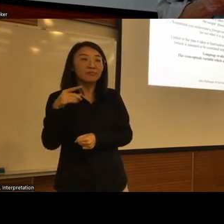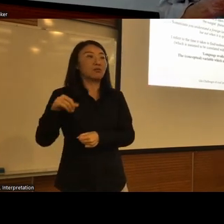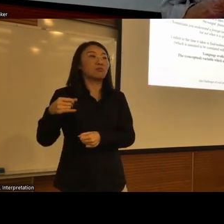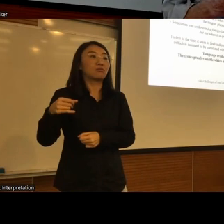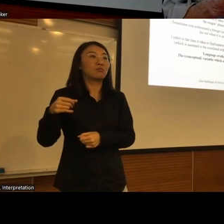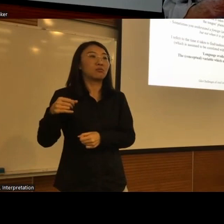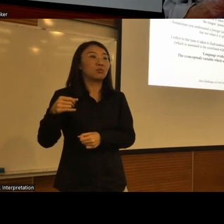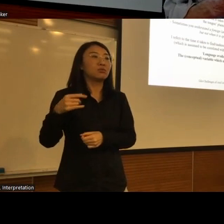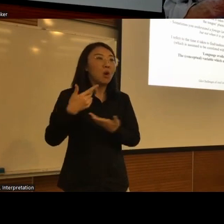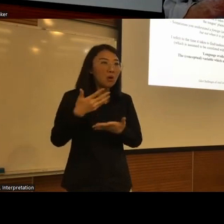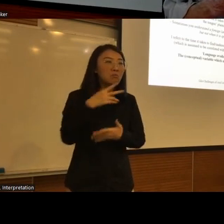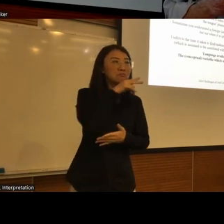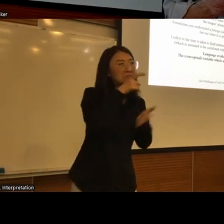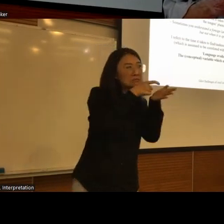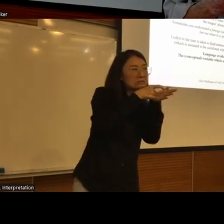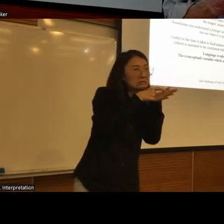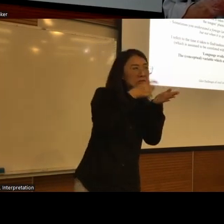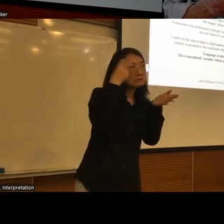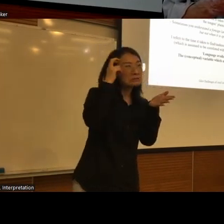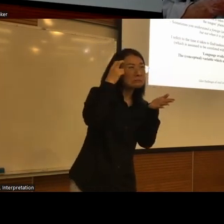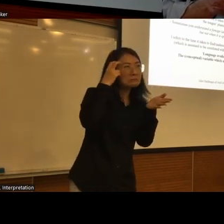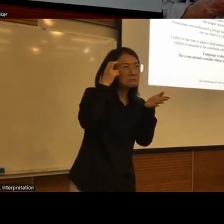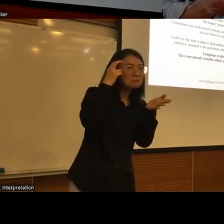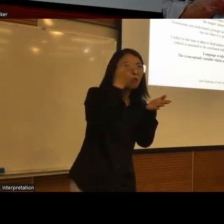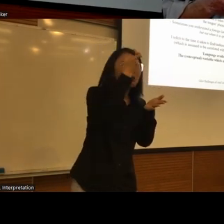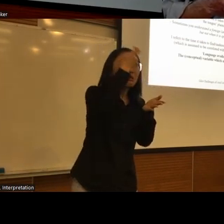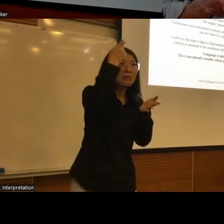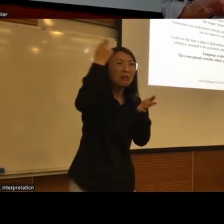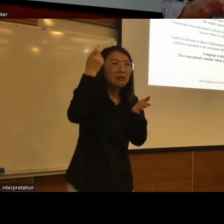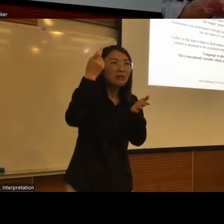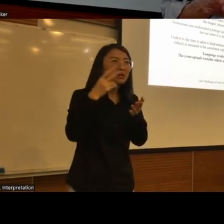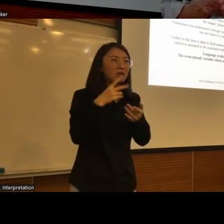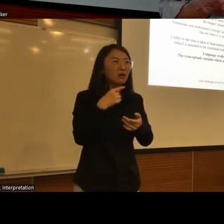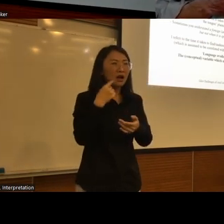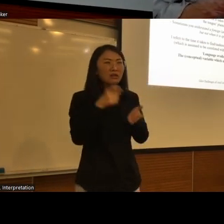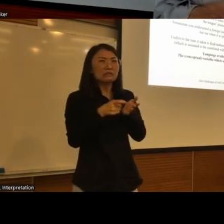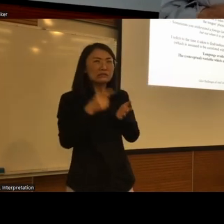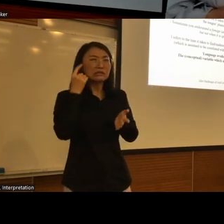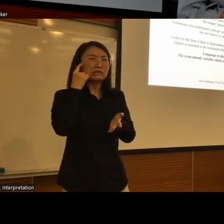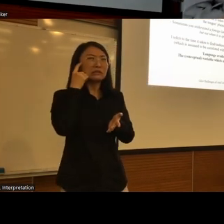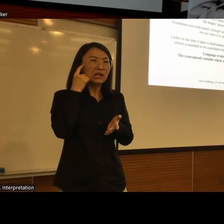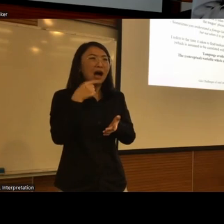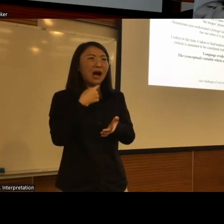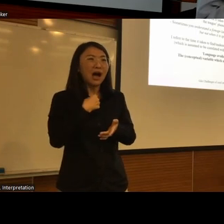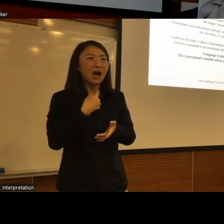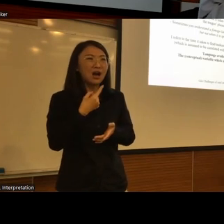sometimes you look for a word, but can't find it. Tip of the tongue. right?